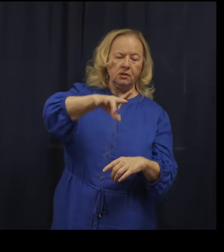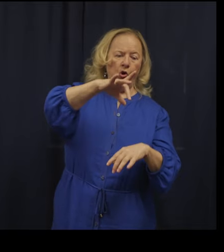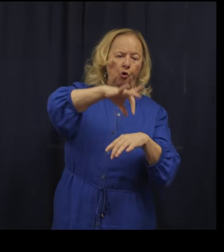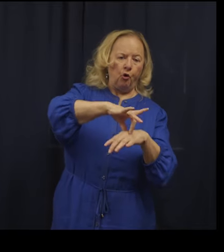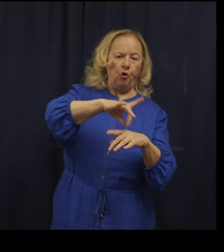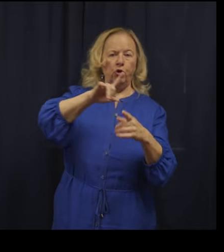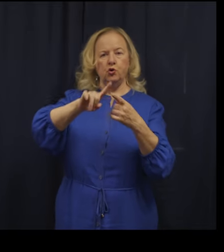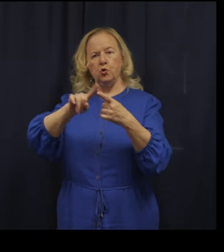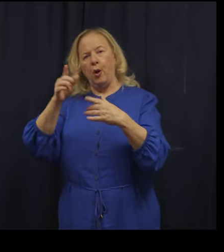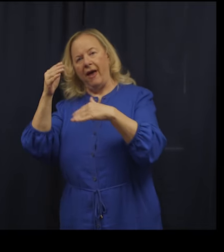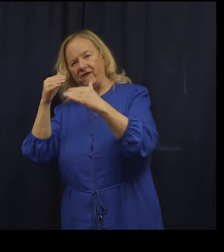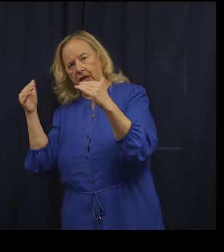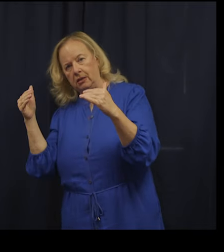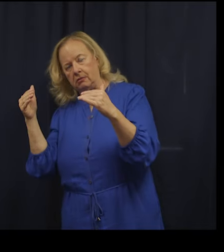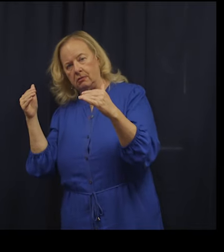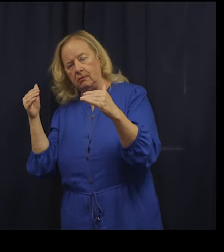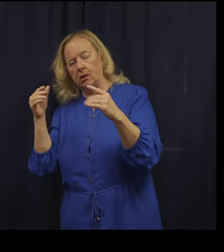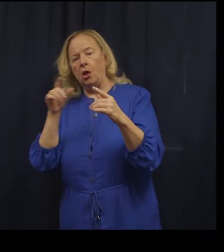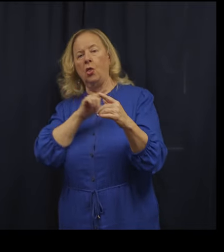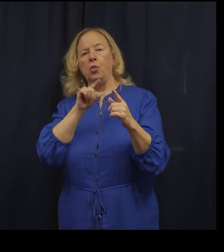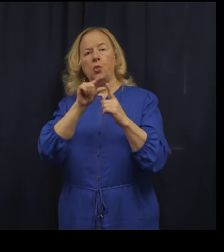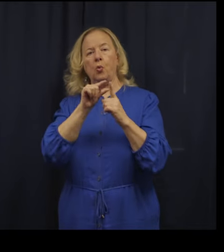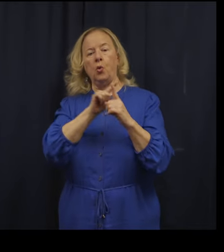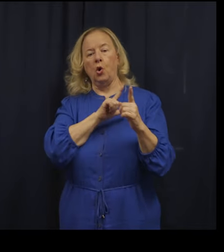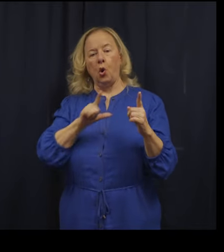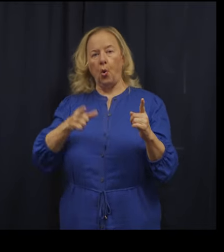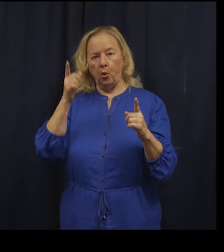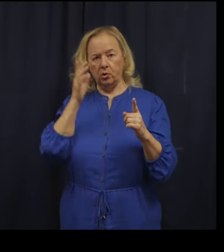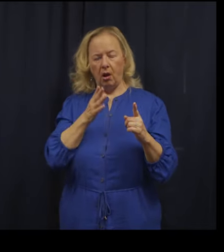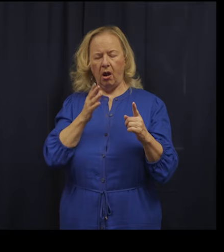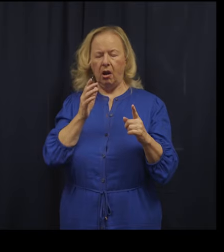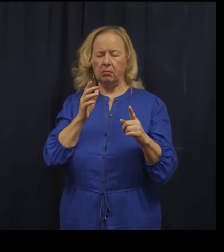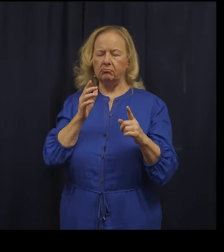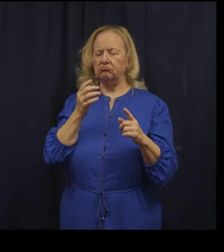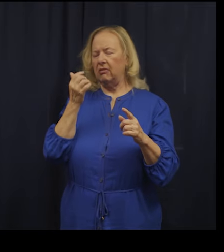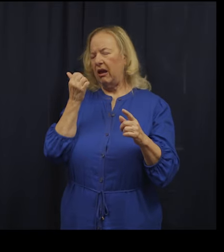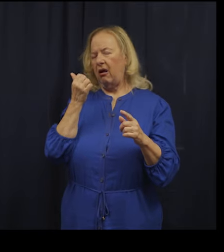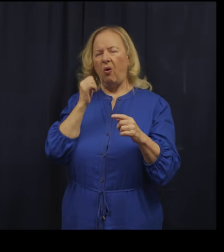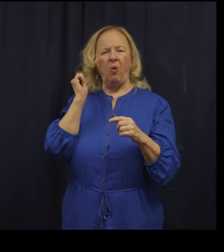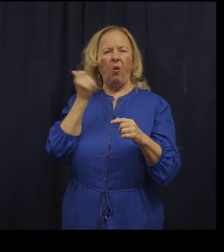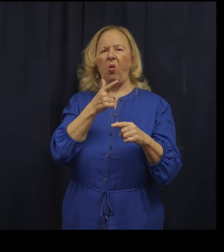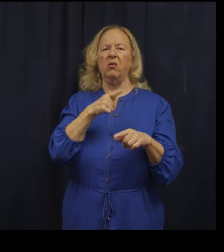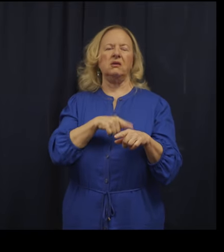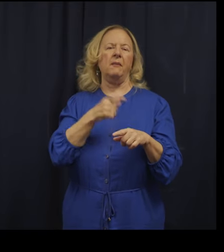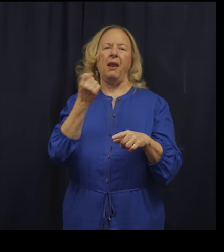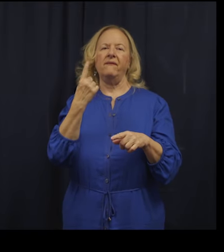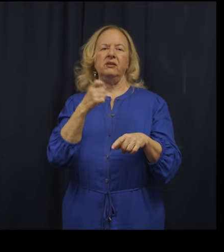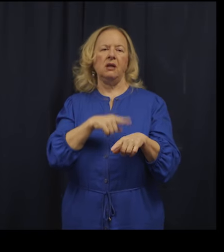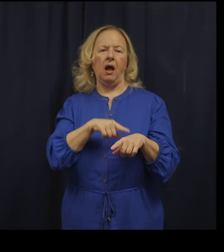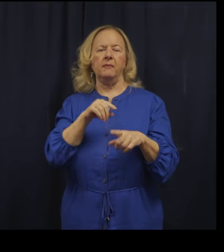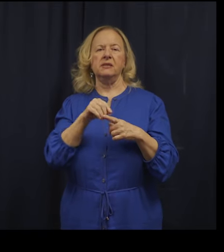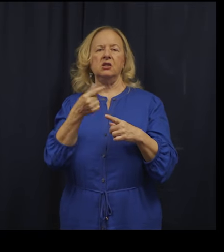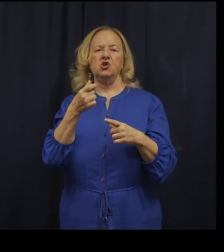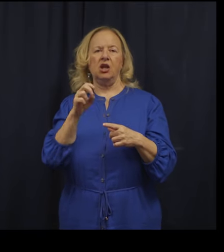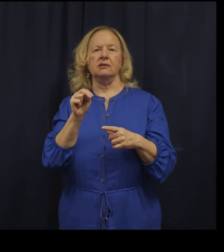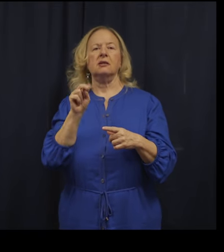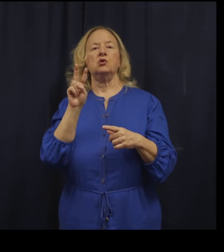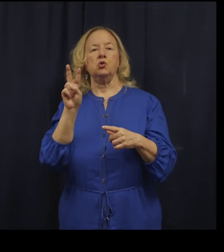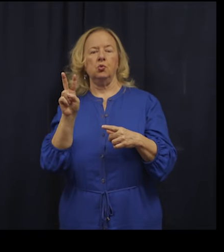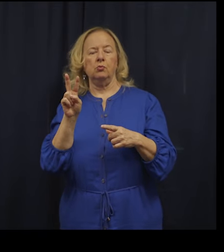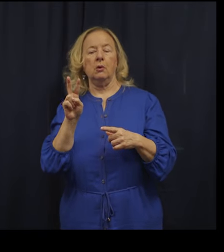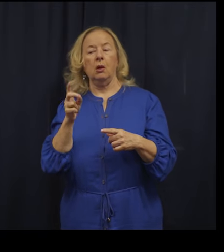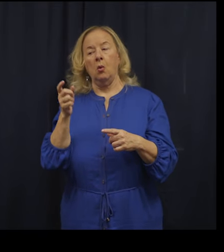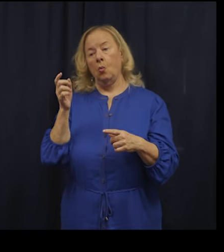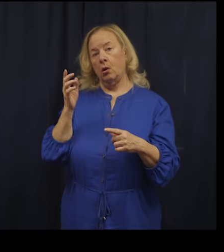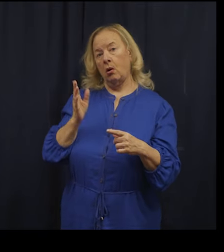to heaven. Now, the word Lord God is what is used all the time in Genesis 2. It's used 11 times.